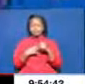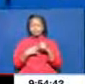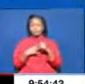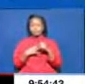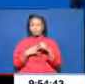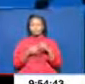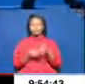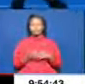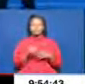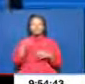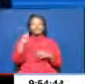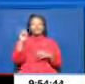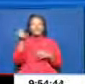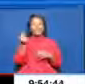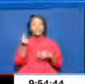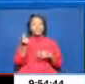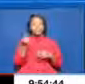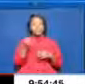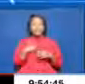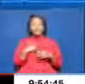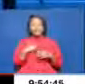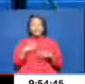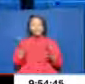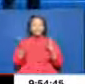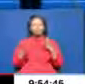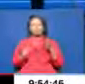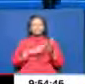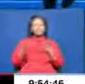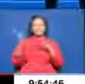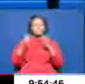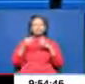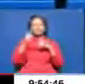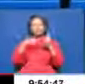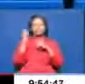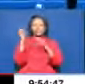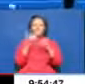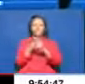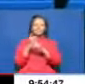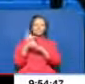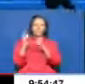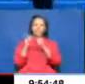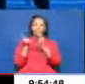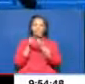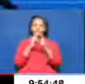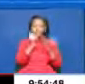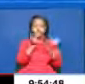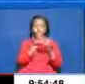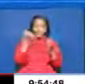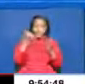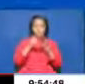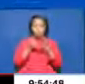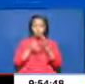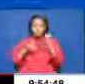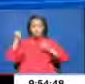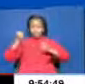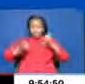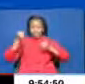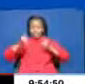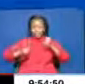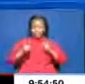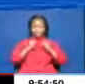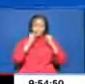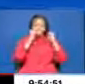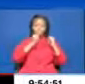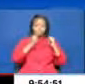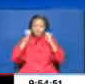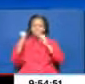Kenya has her eyes set on winning medals in several disciplines at the games, including athletics, boxing, hockey,